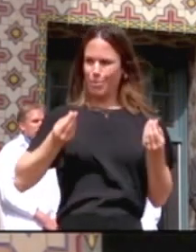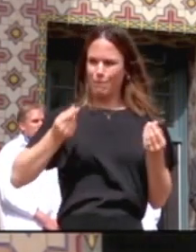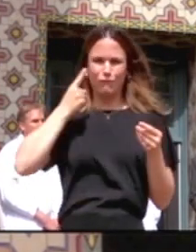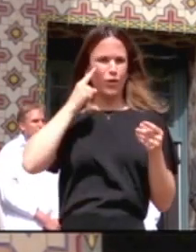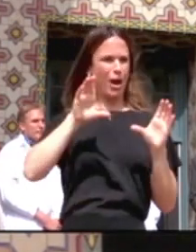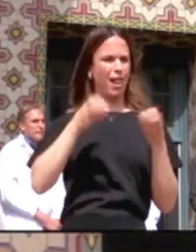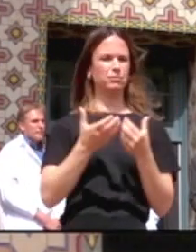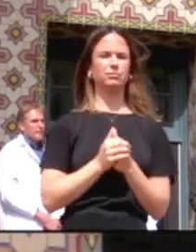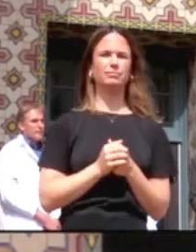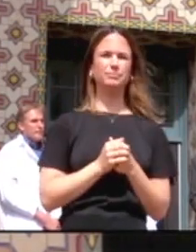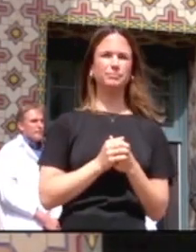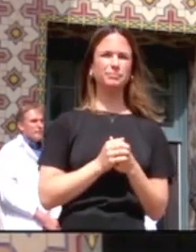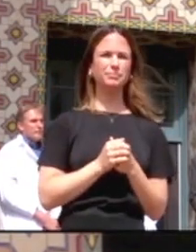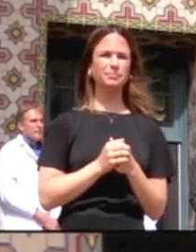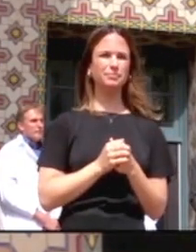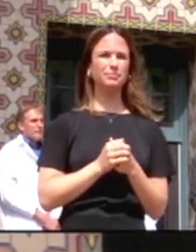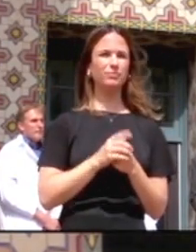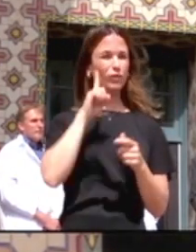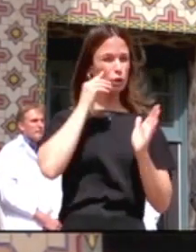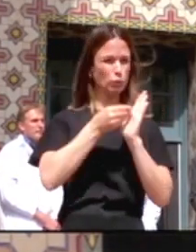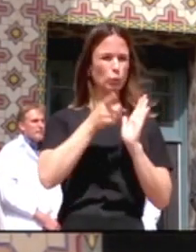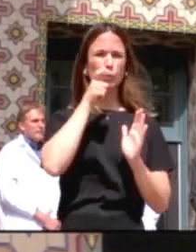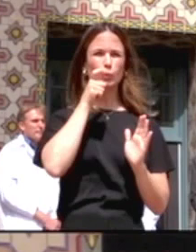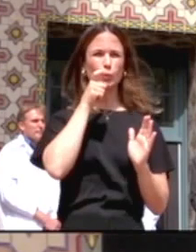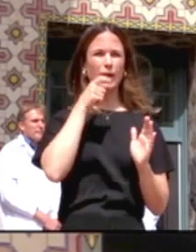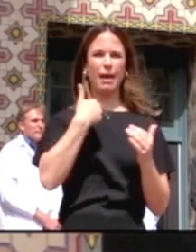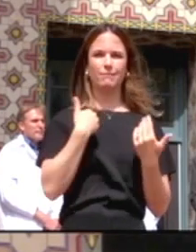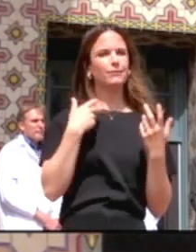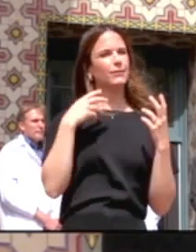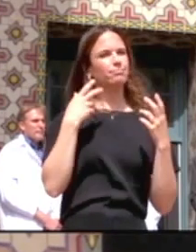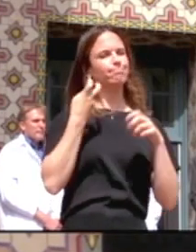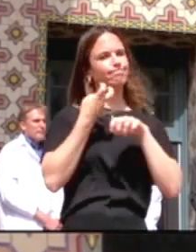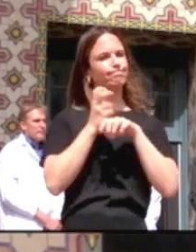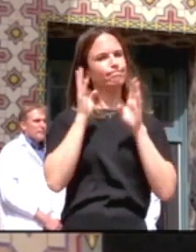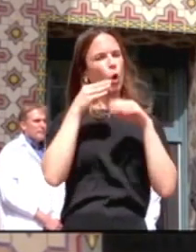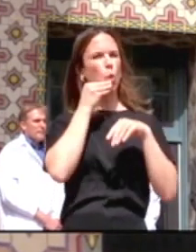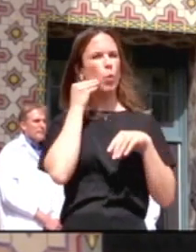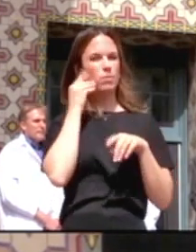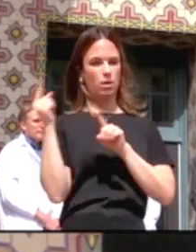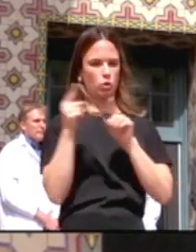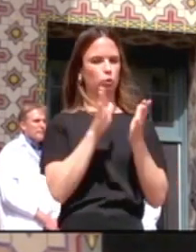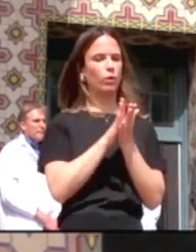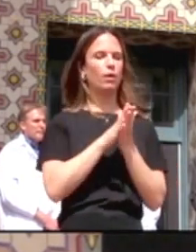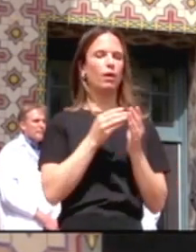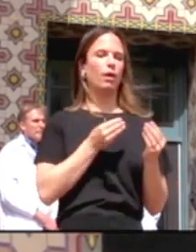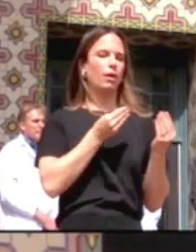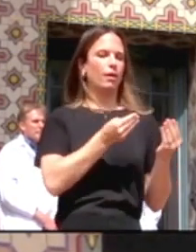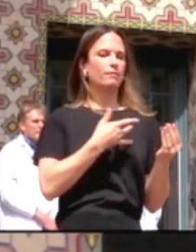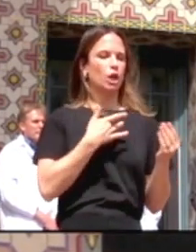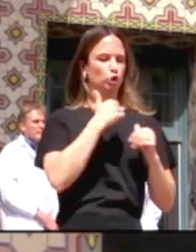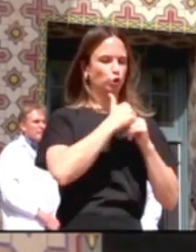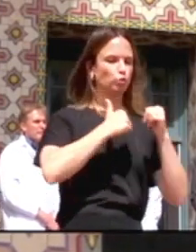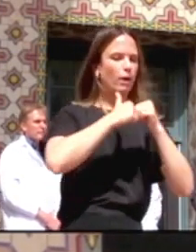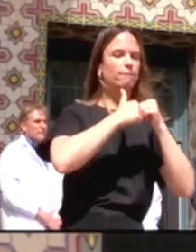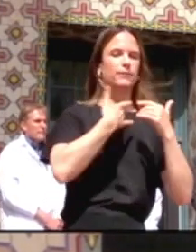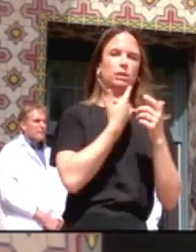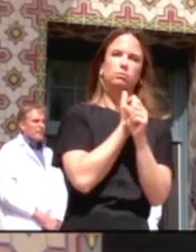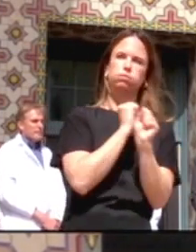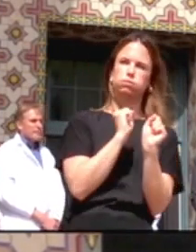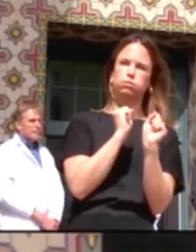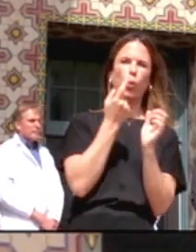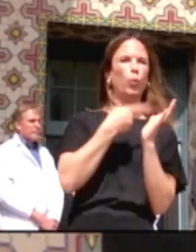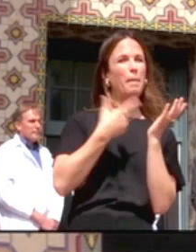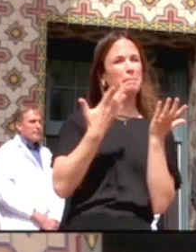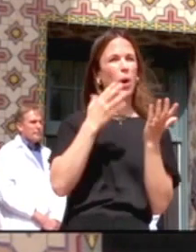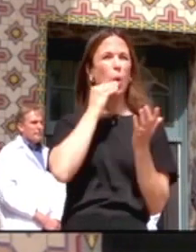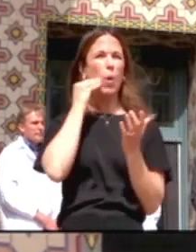class. For students who live in troubled homes, going to school offers kids structure and refuge from what may be a